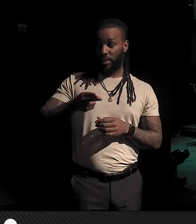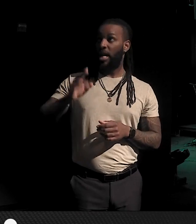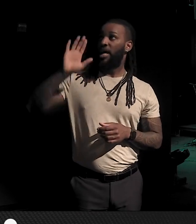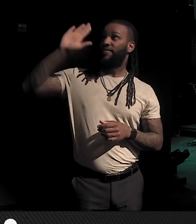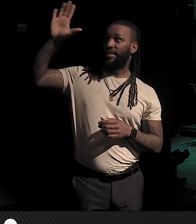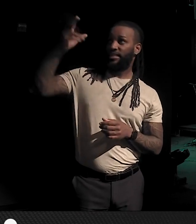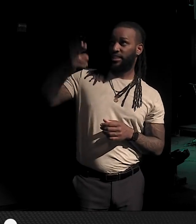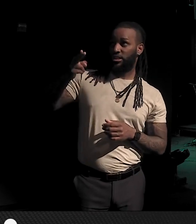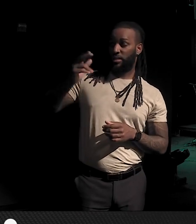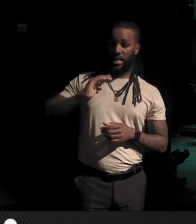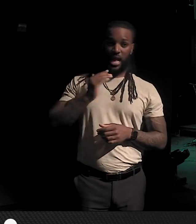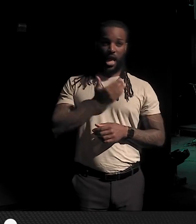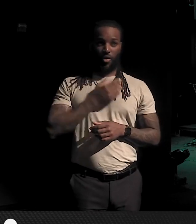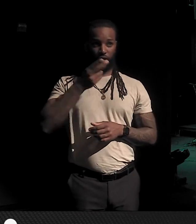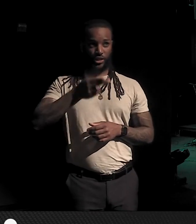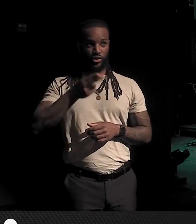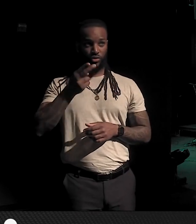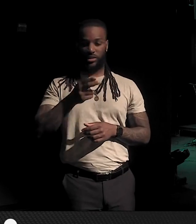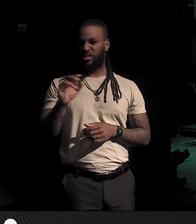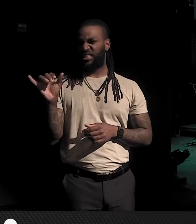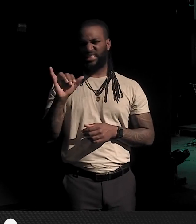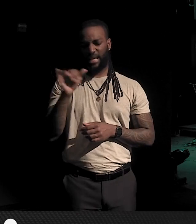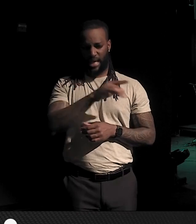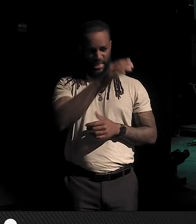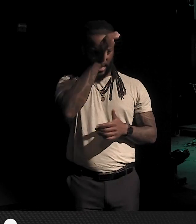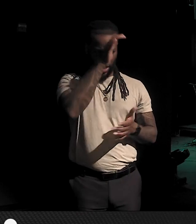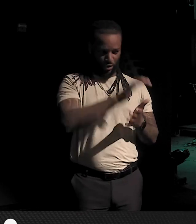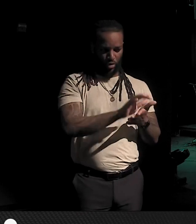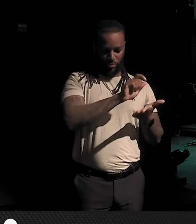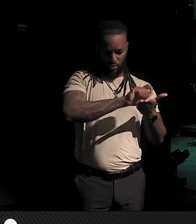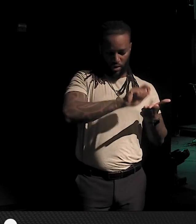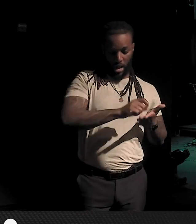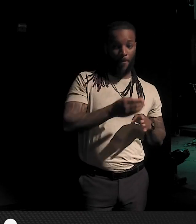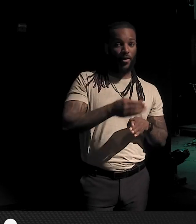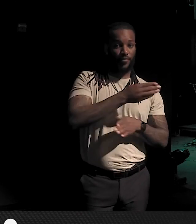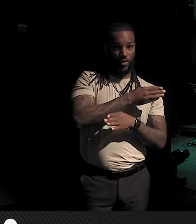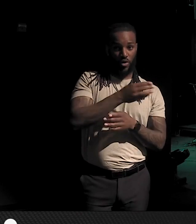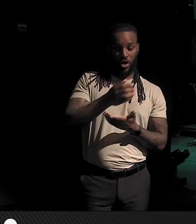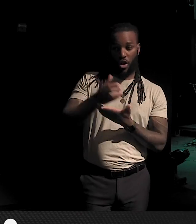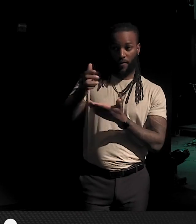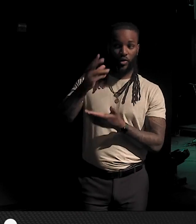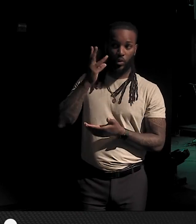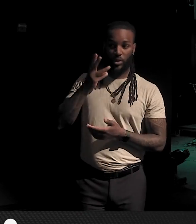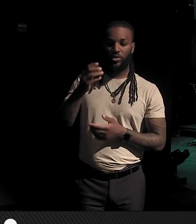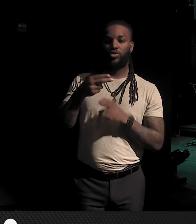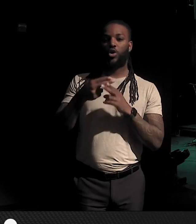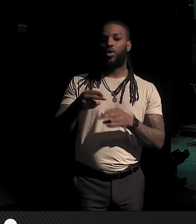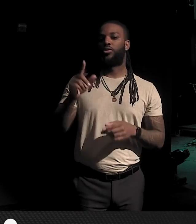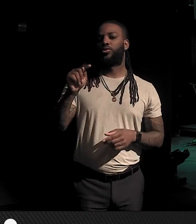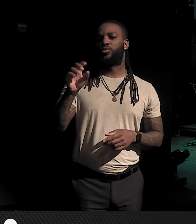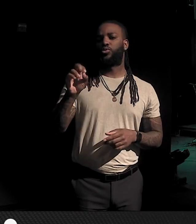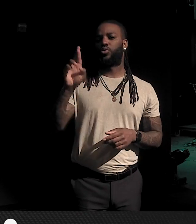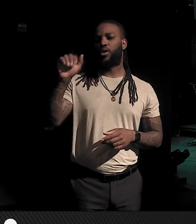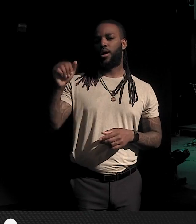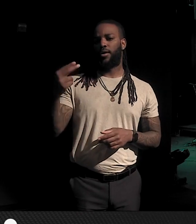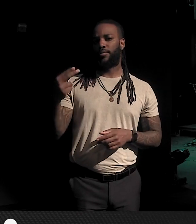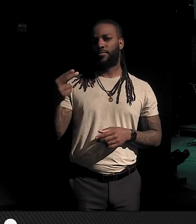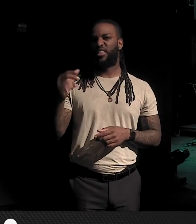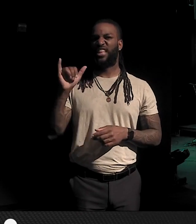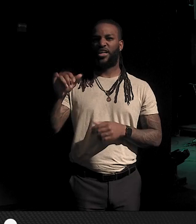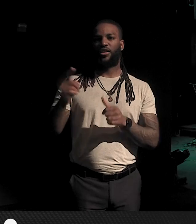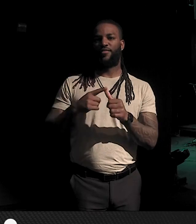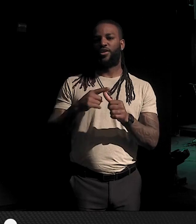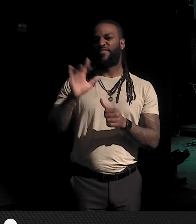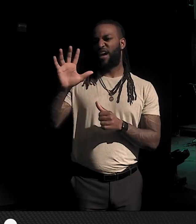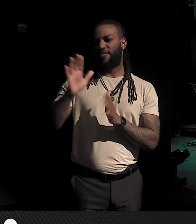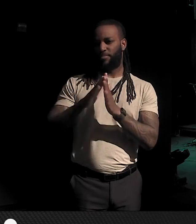history and our history, just like that groom did before he ever offered the cup. That's called the Torah. That's the first five books of the Old